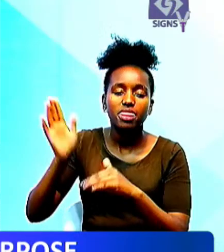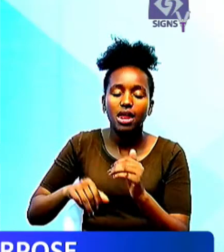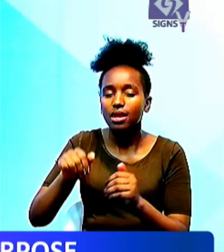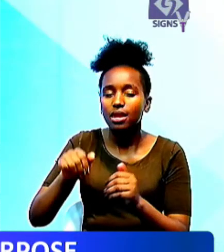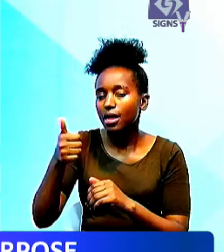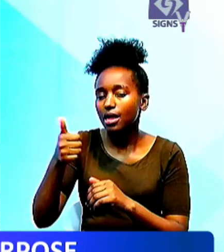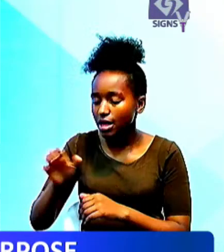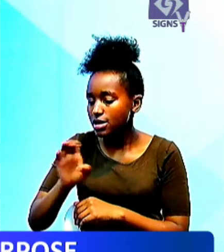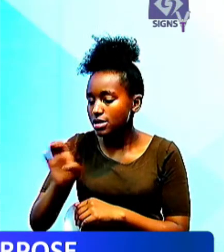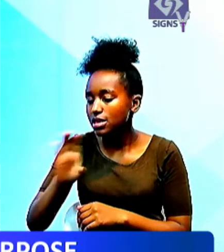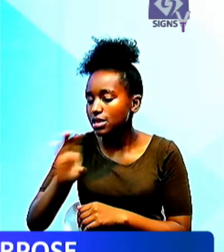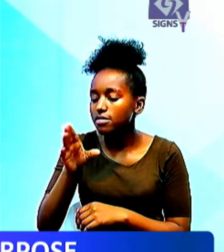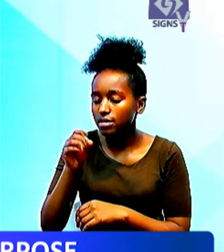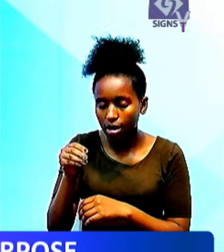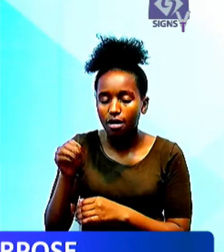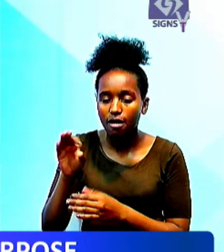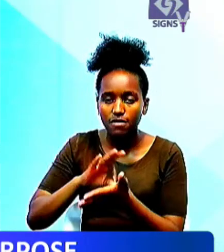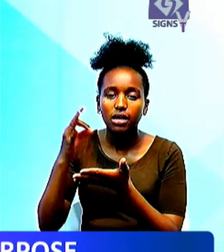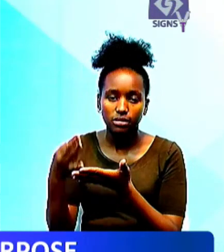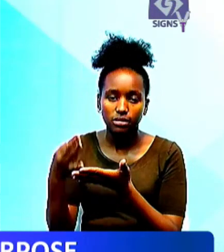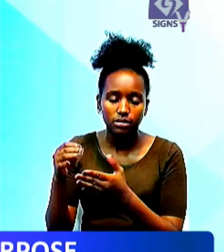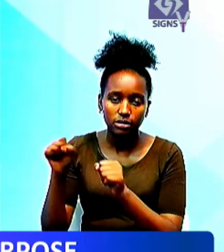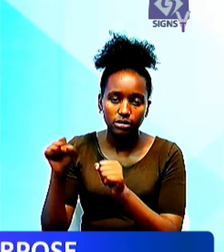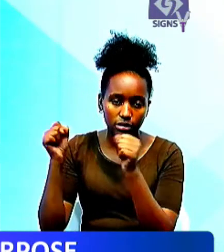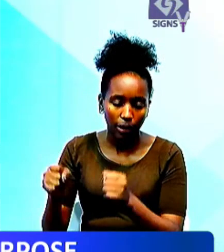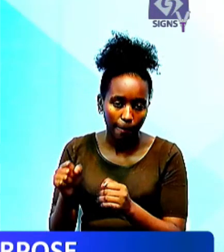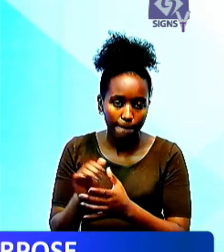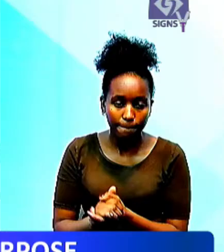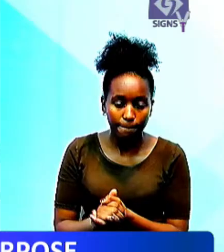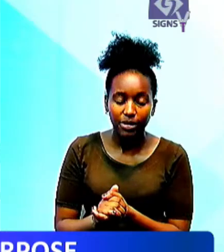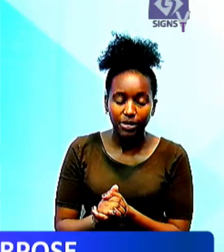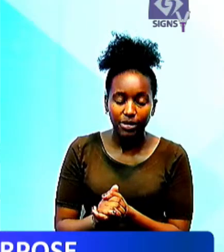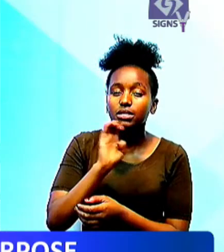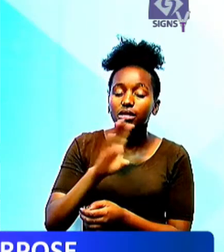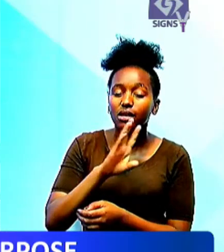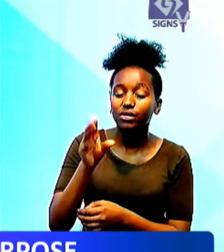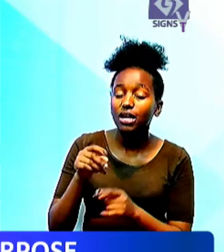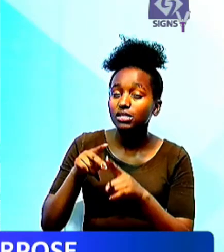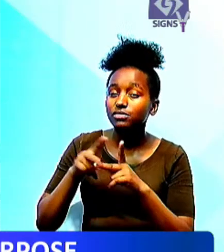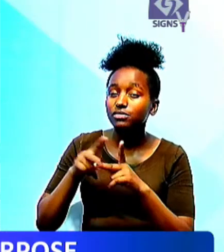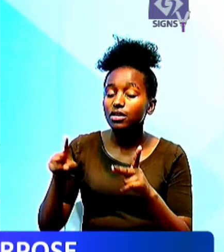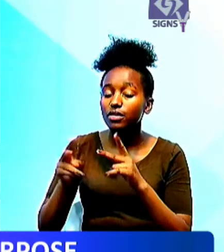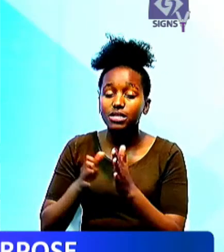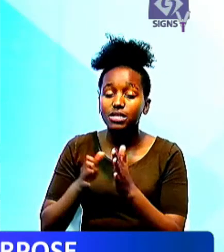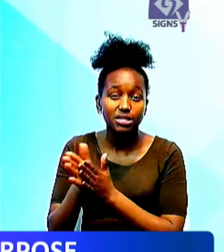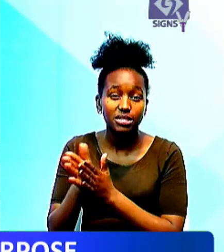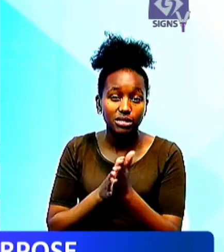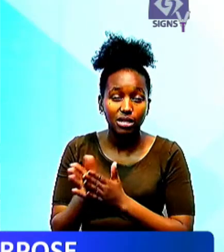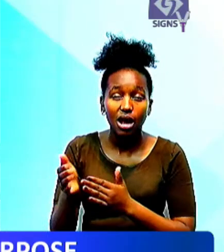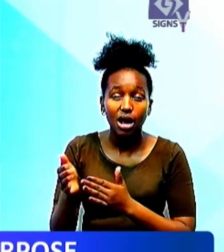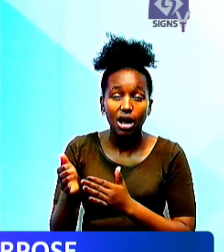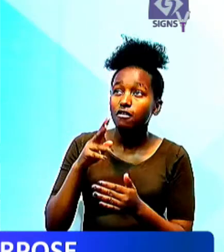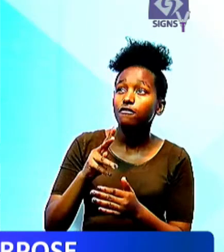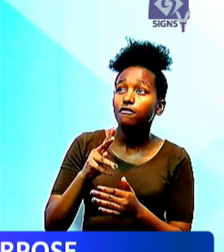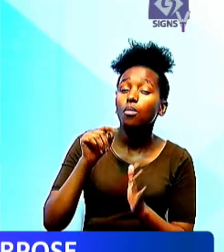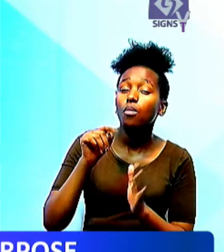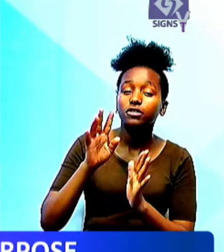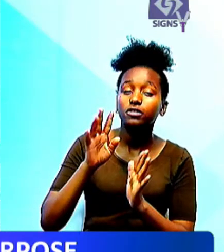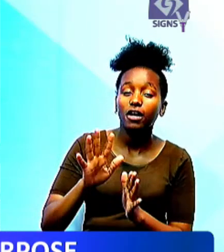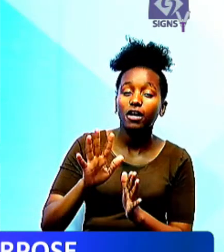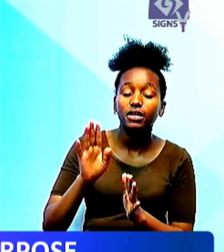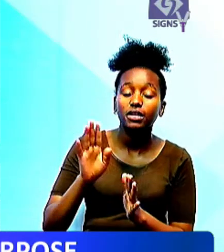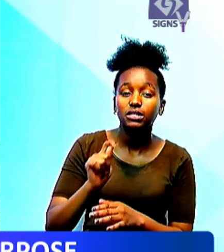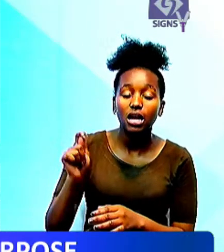because East Africa is very interesting. You have Kenya that has a 4.5 trillion budget. Then you have Uganda